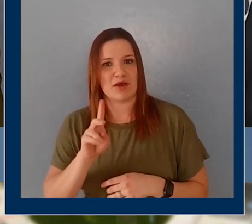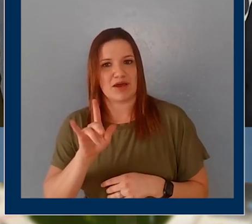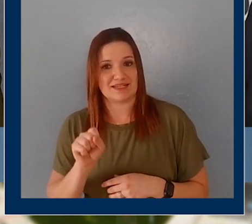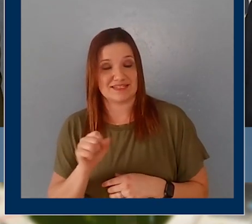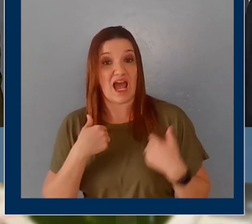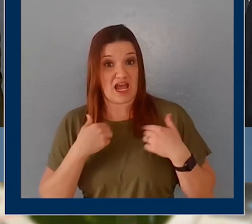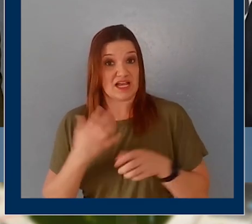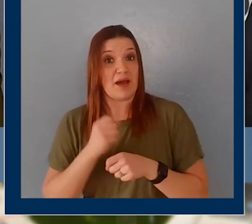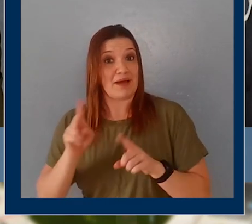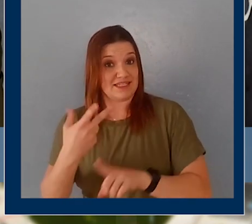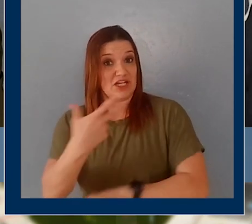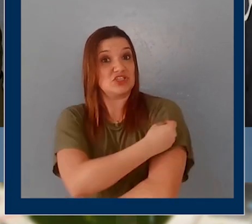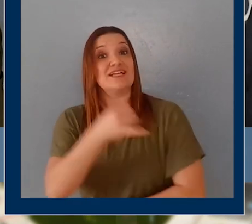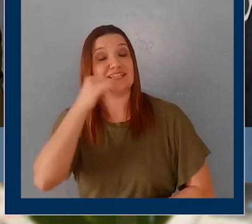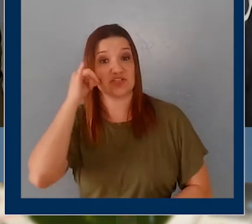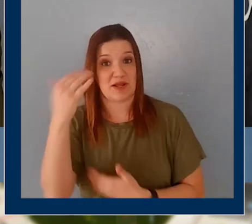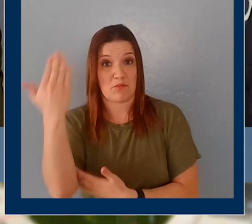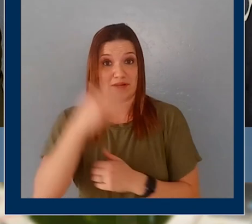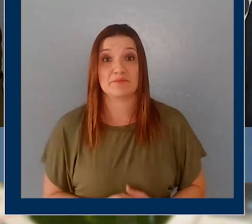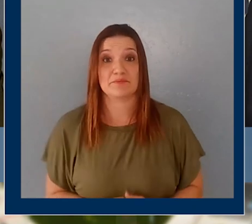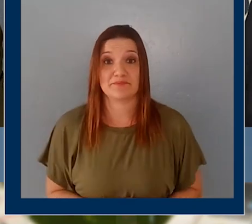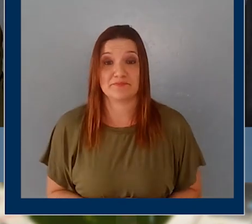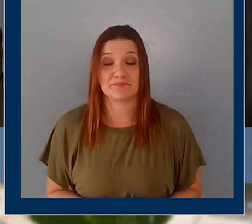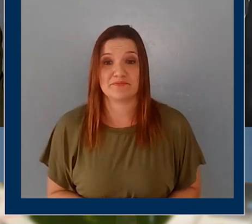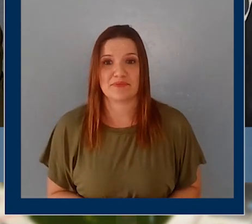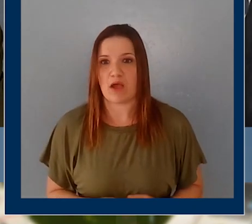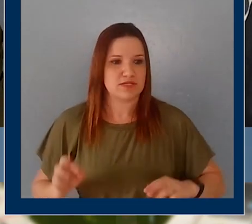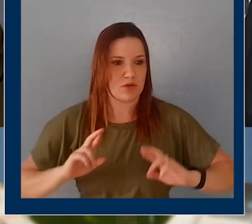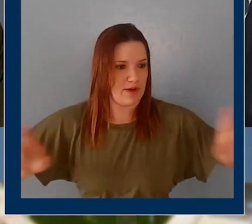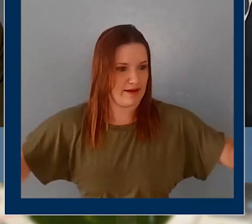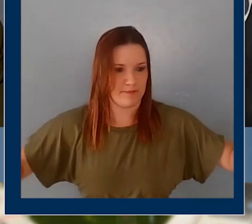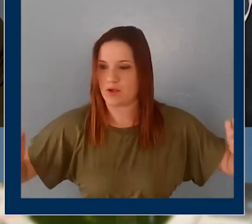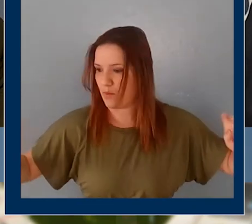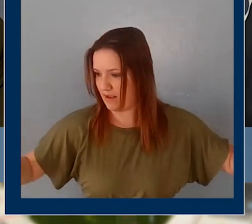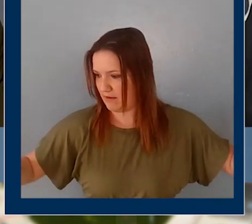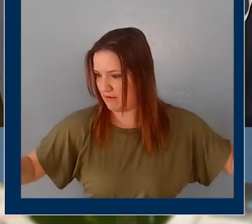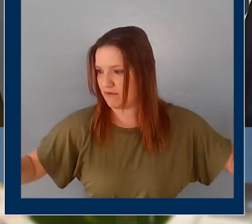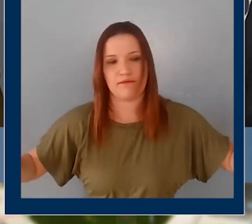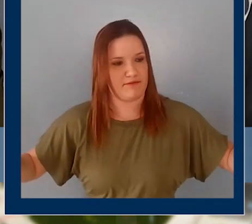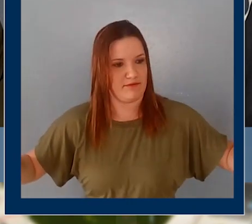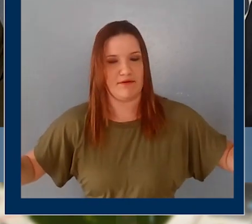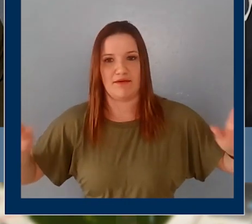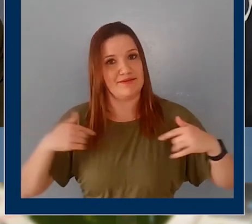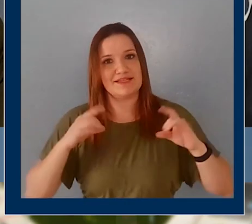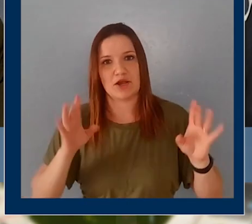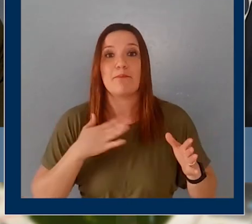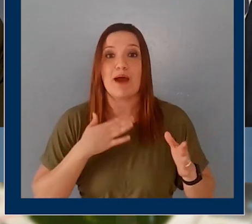My wife put a bucket next to my bed last night, had a big blanket for me to wrap myself in when she was ready.